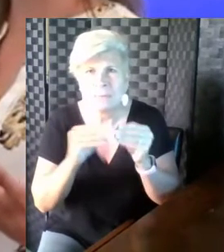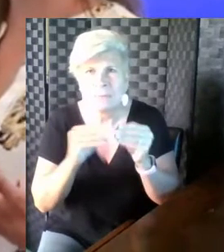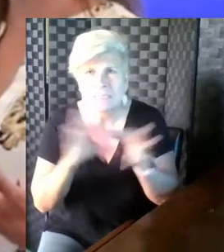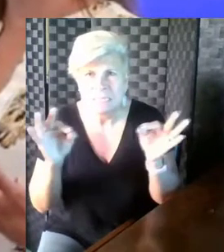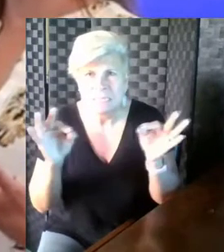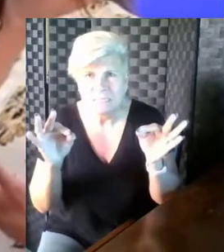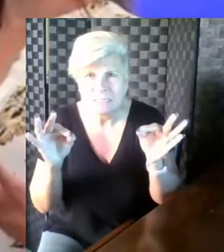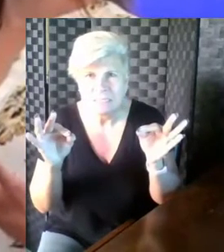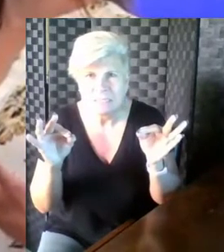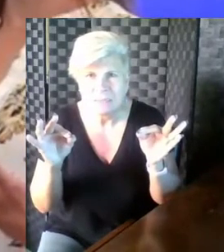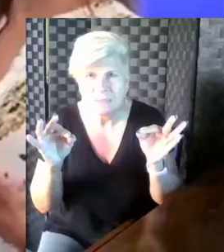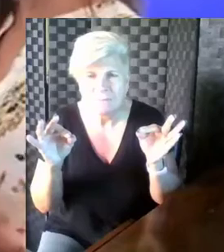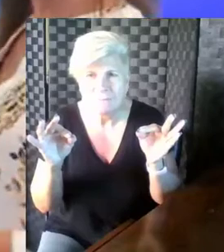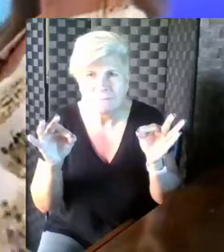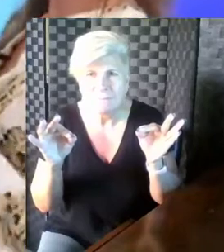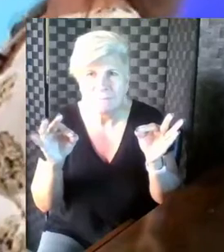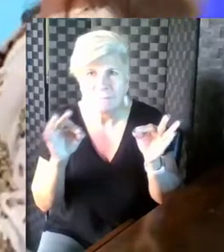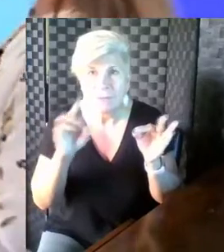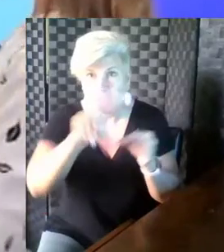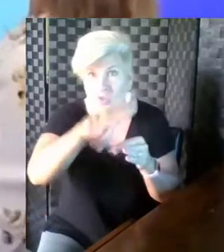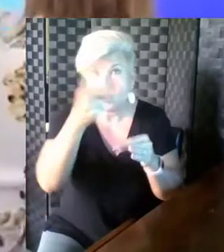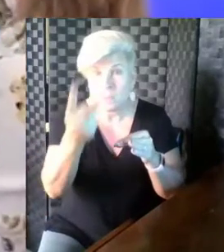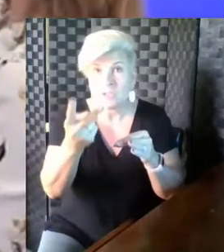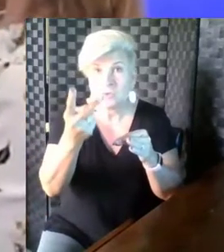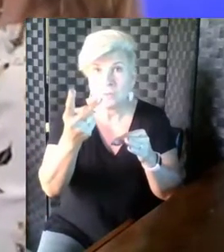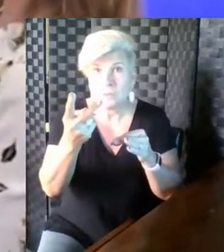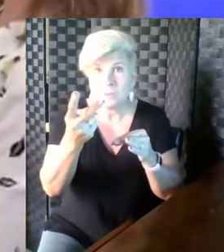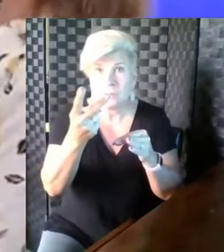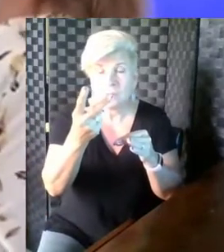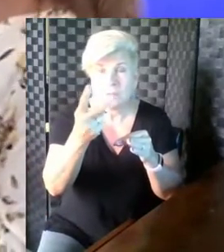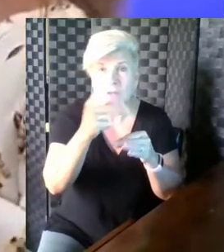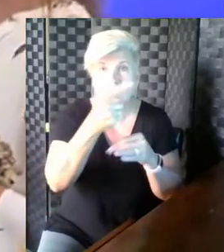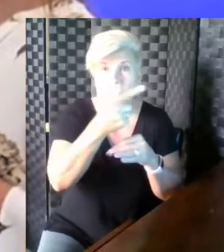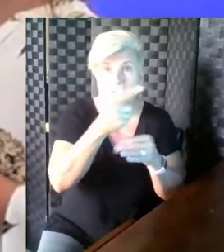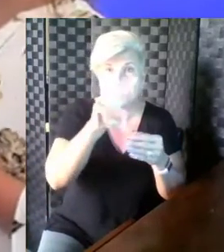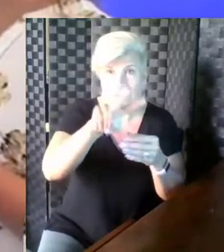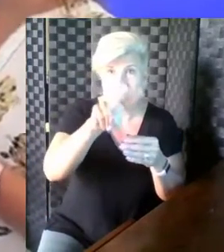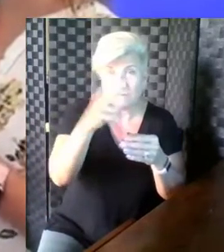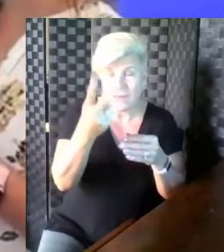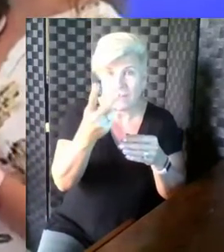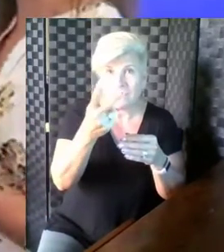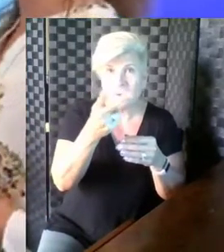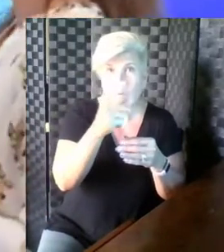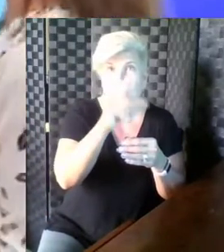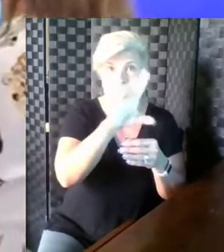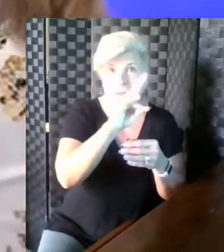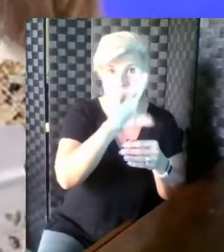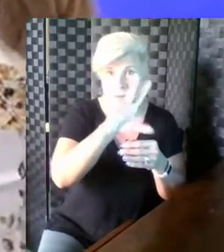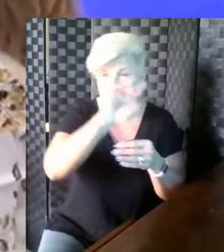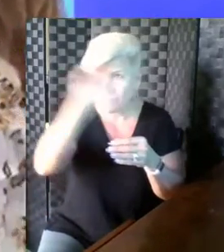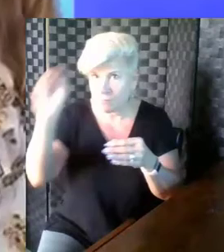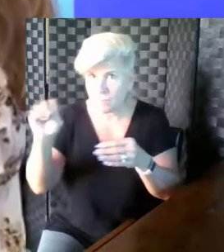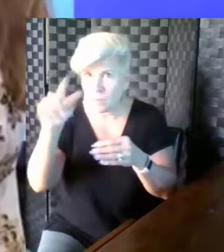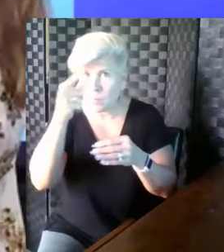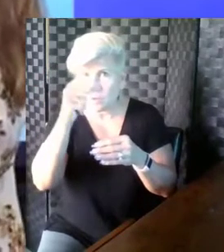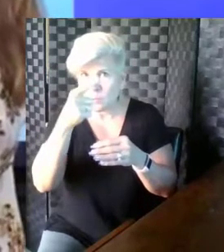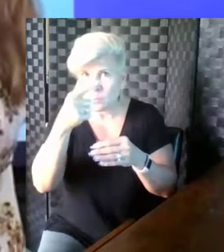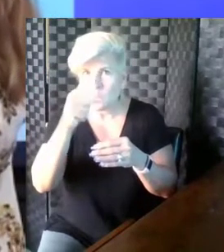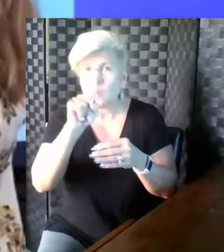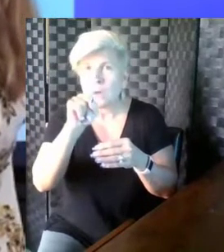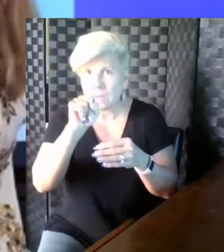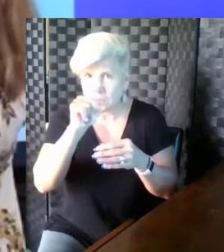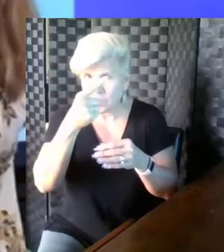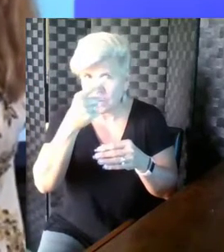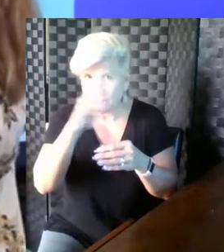number sentence? That's right, I'm just going to switch them around. So I'm going to take that 75 and that 124 and put them in the